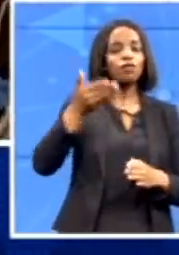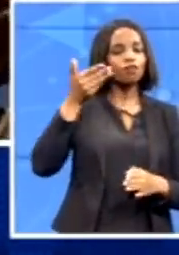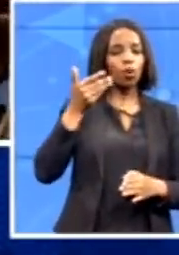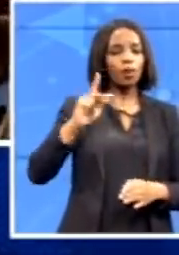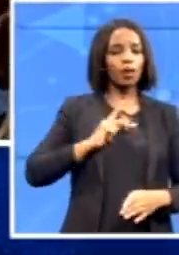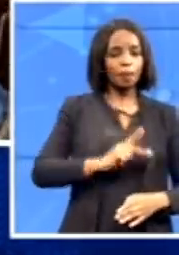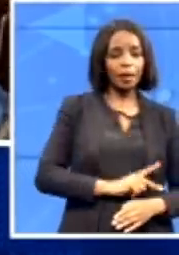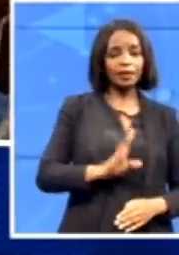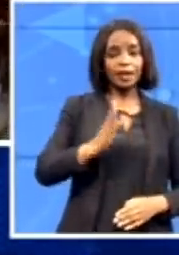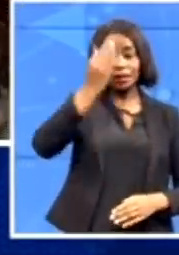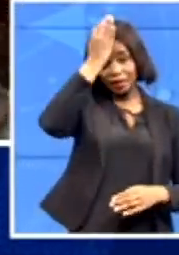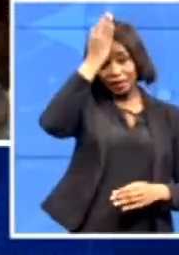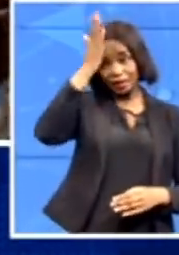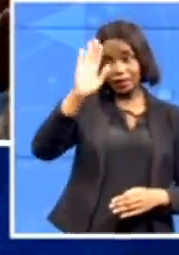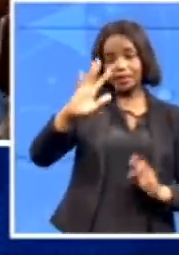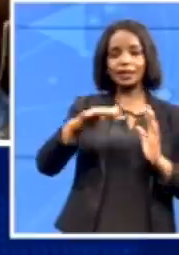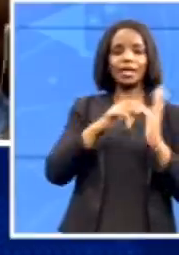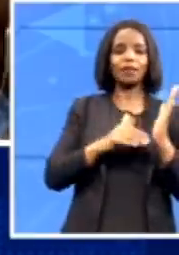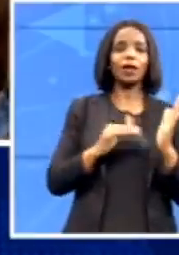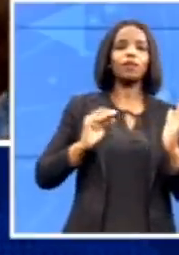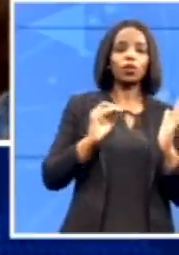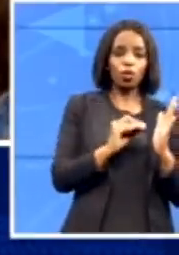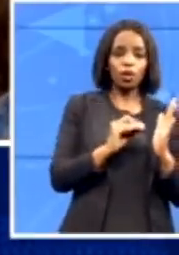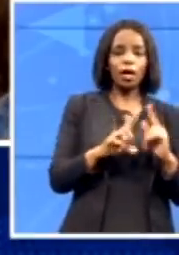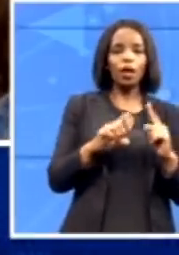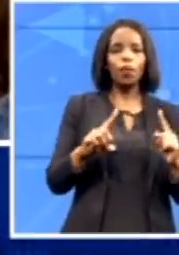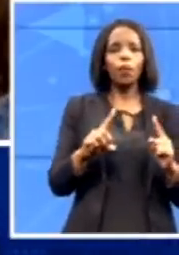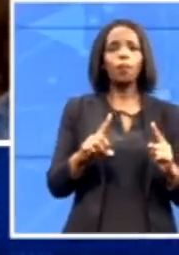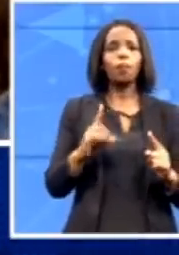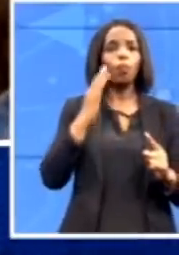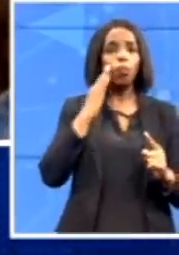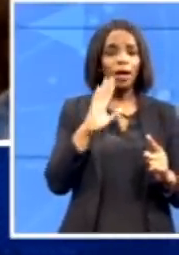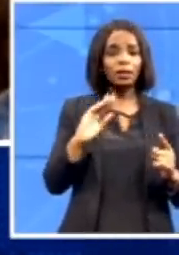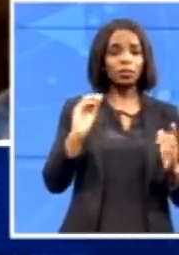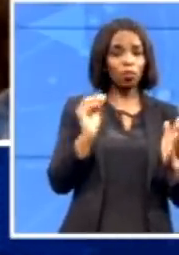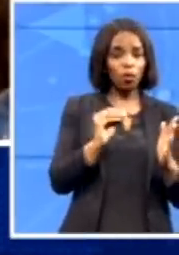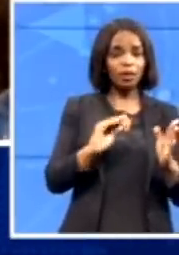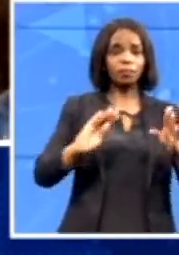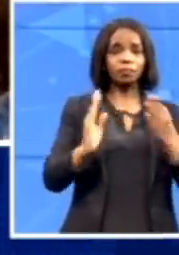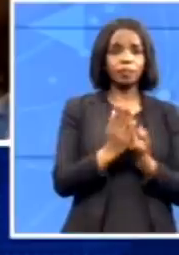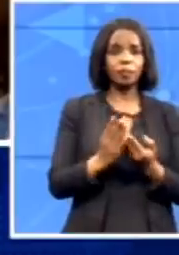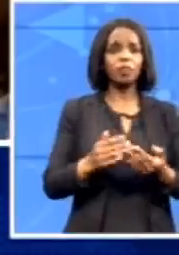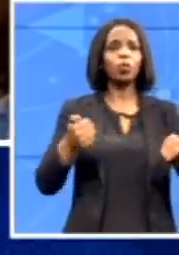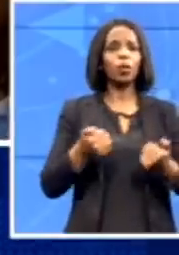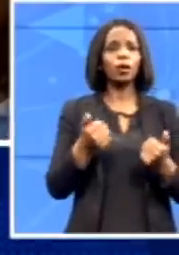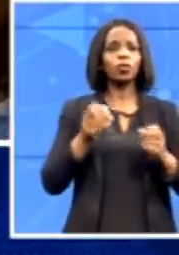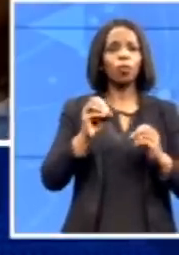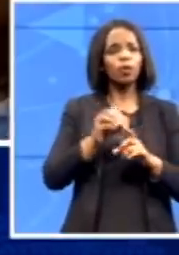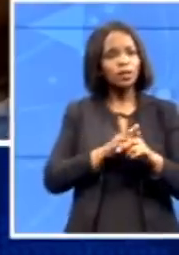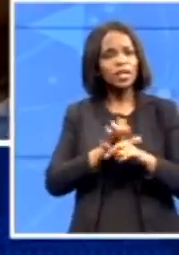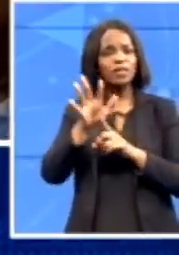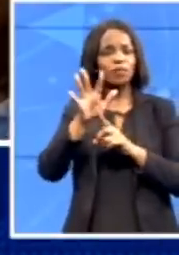read, you've already imprinted a certain perception or sort of influenced the mind of the judge, in which you would then